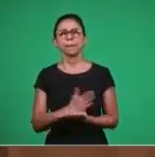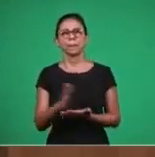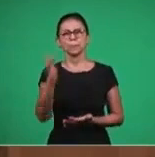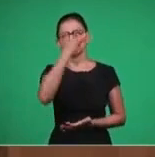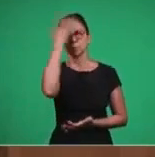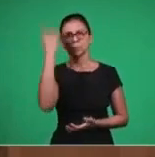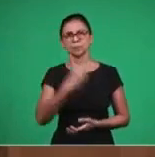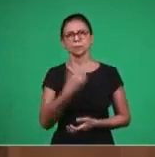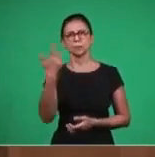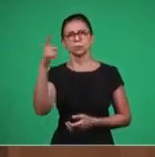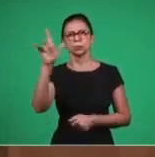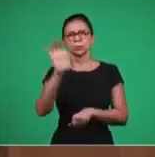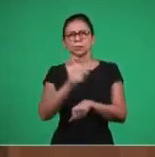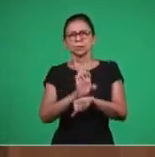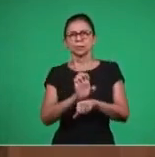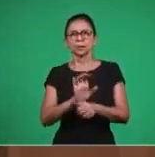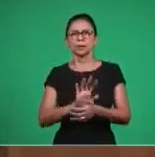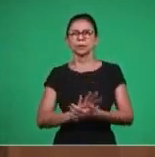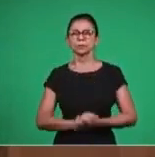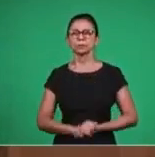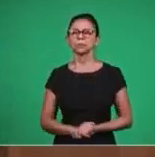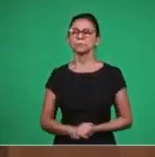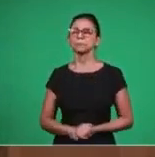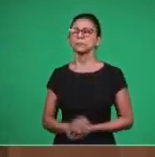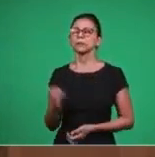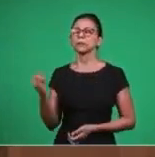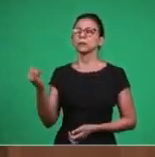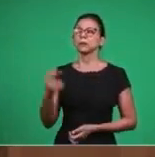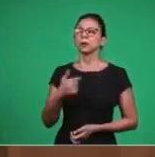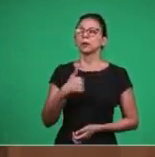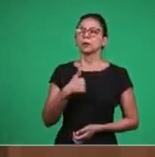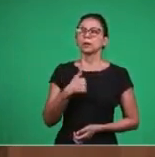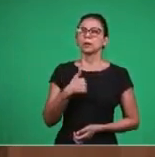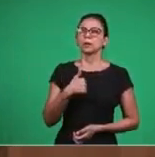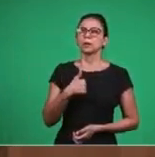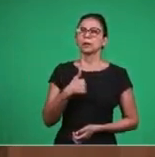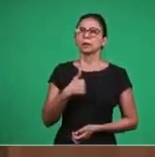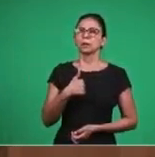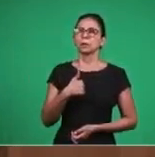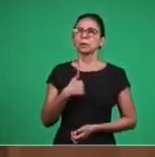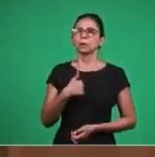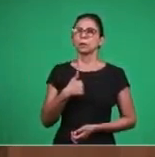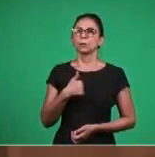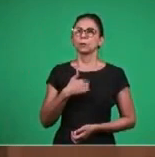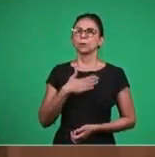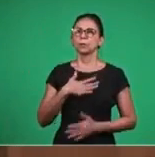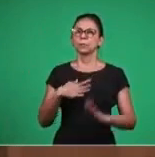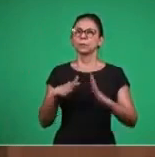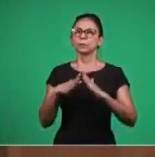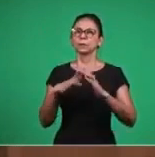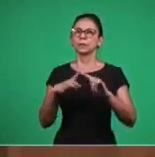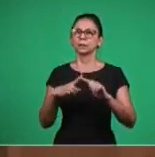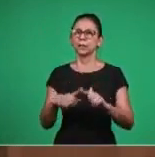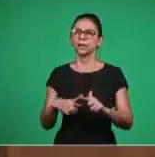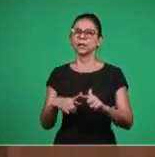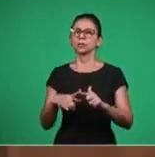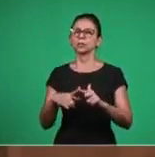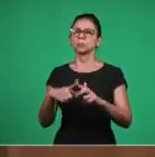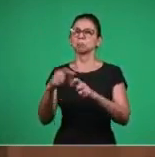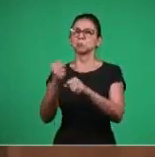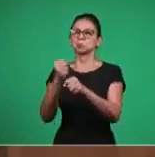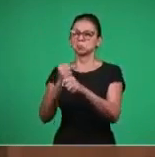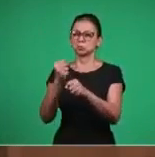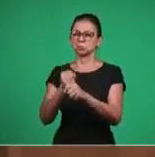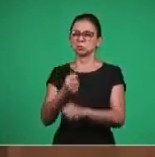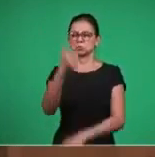another state, and he said, I'm very upset with my church. And I'm the one